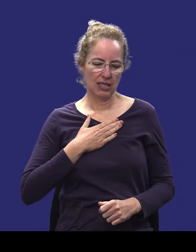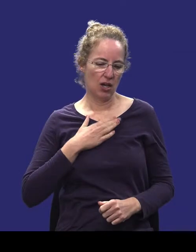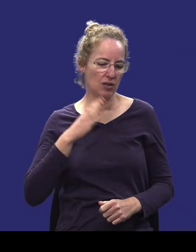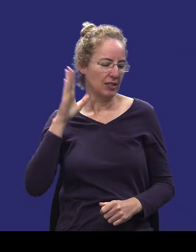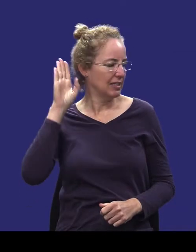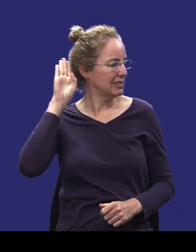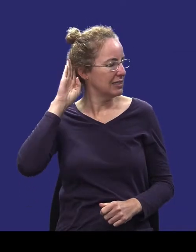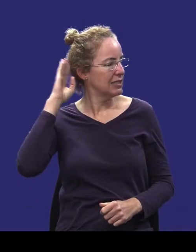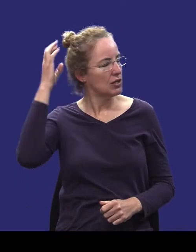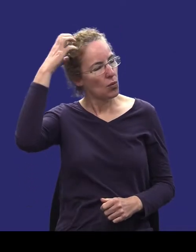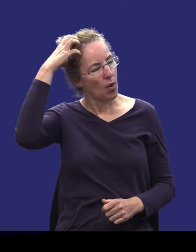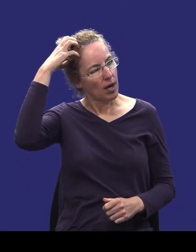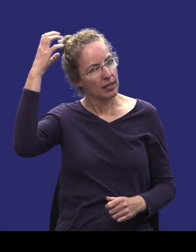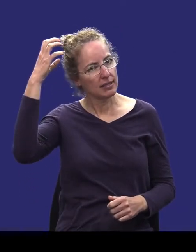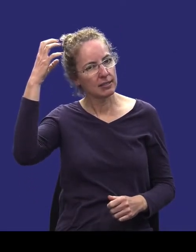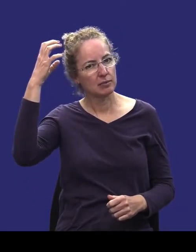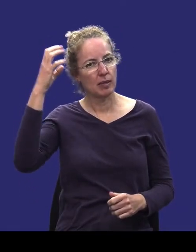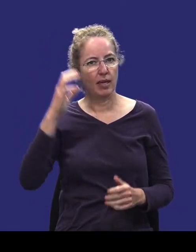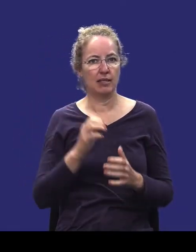words.